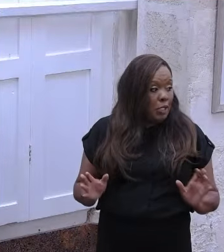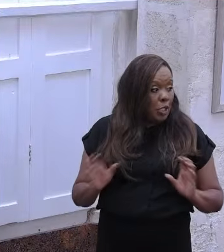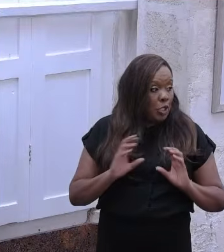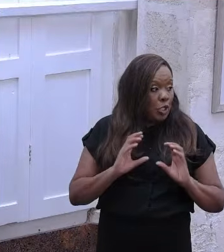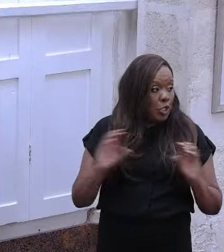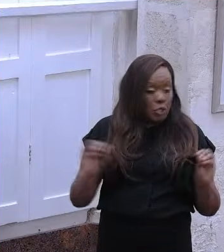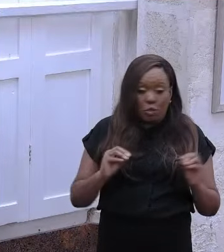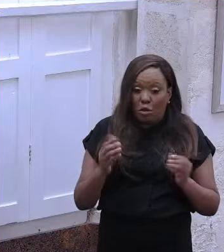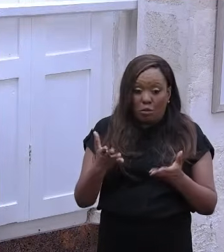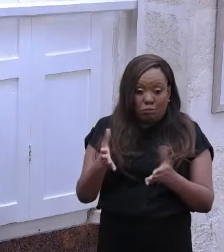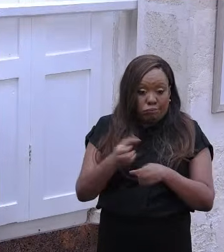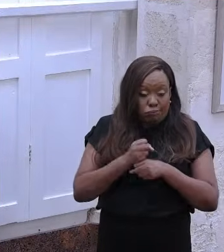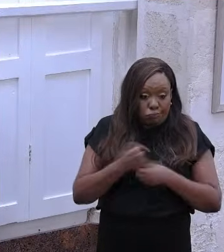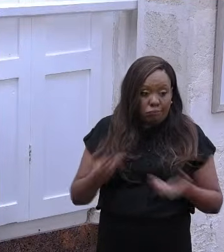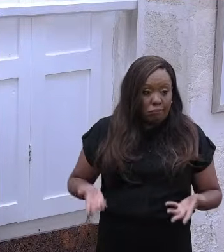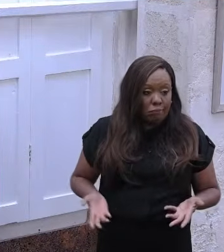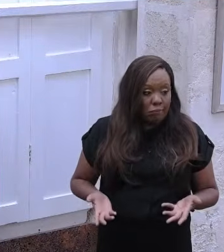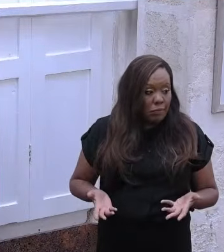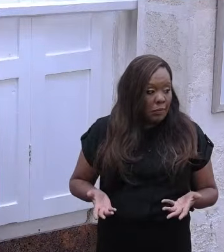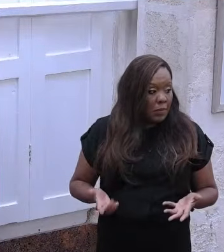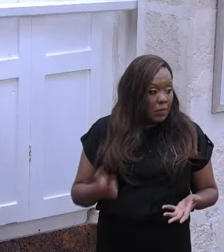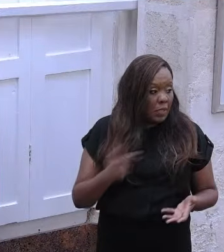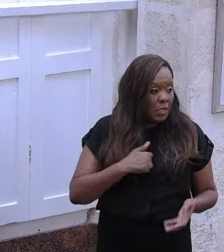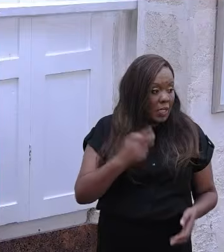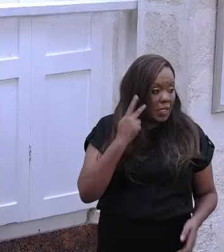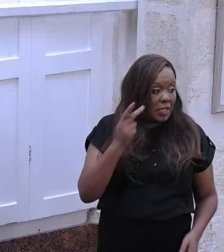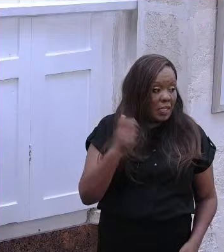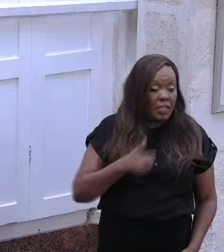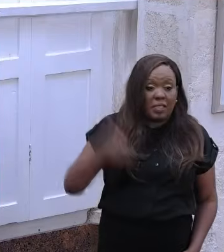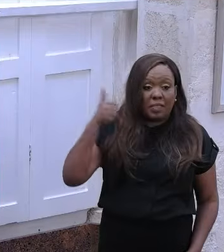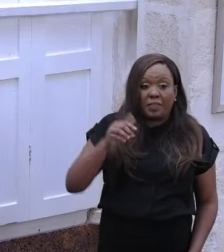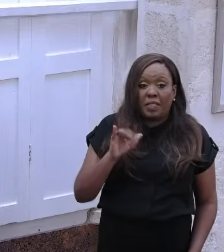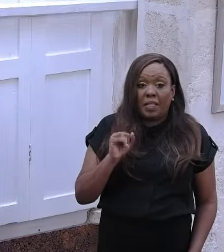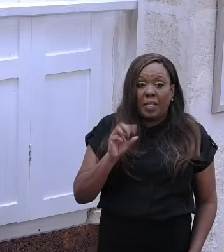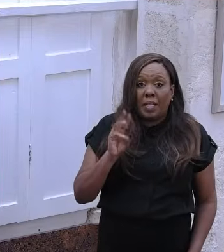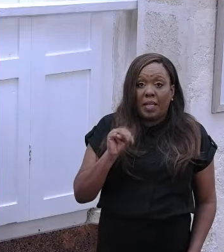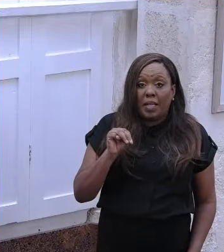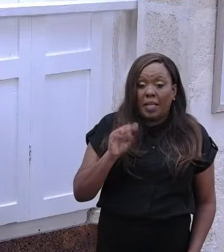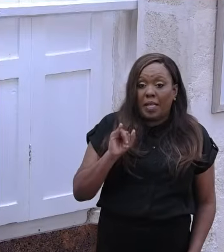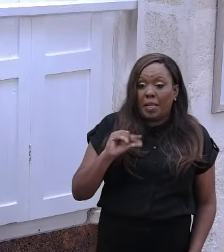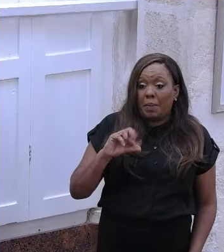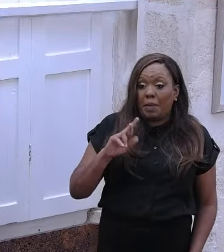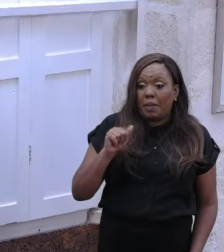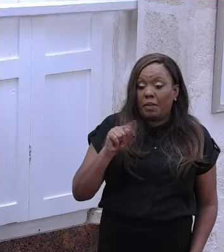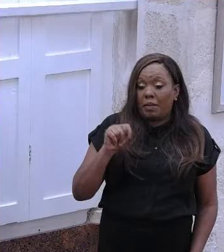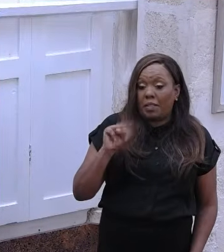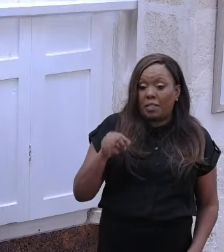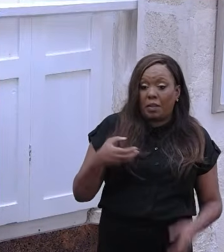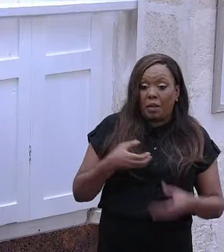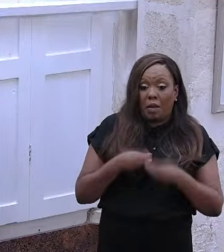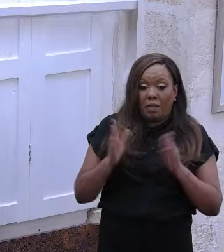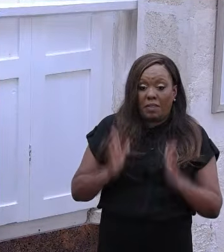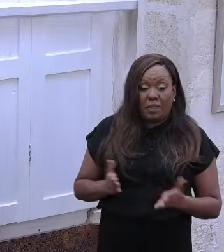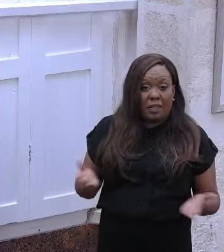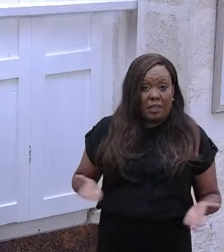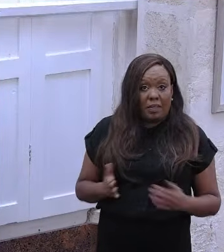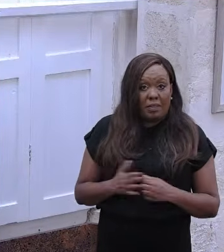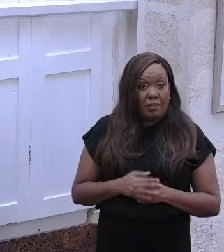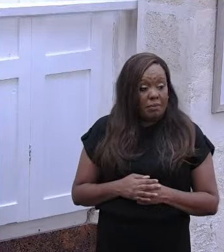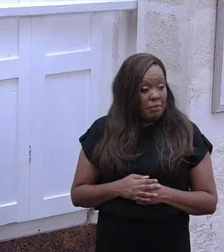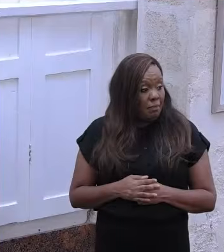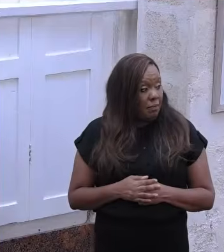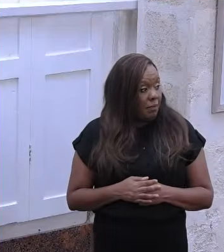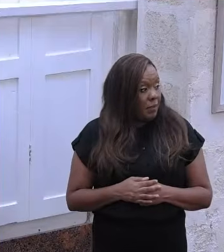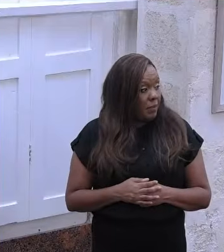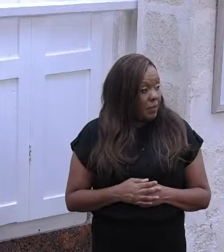everything. I see the chief immigration officer smiling. They have done everything. And it is not necessarily the